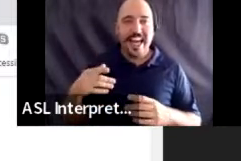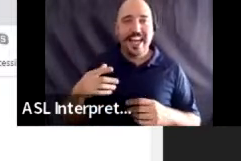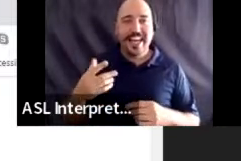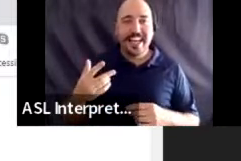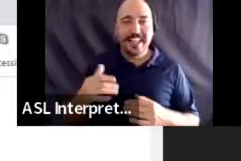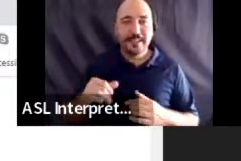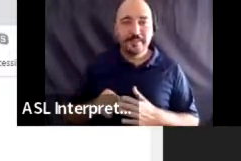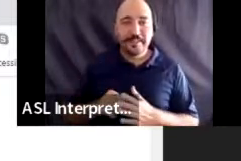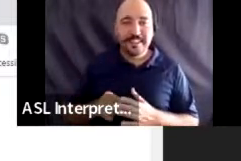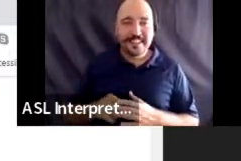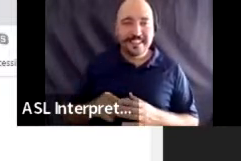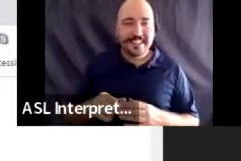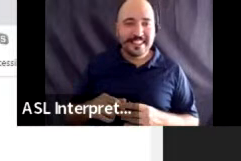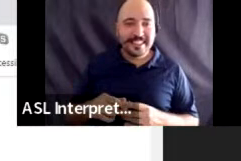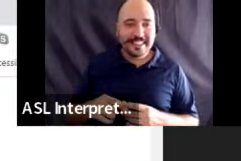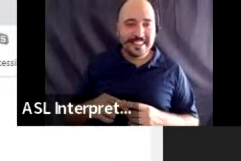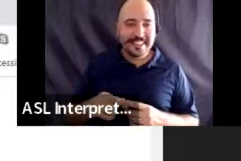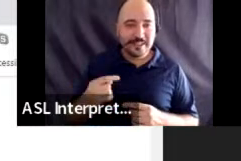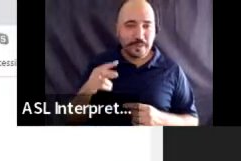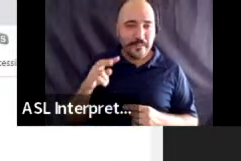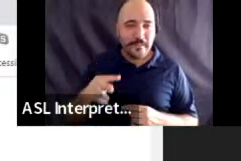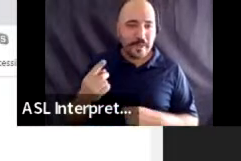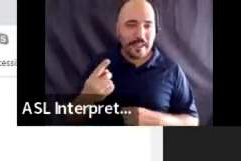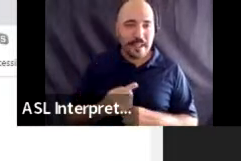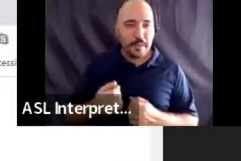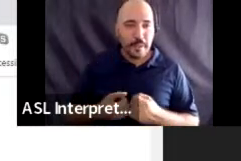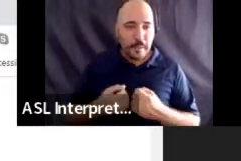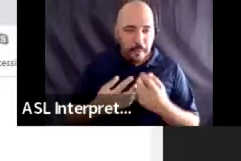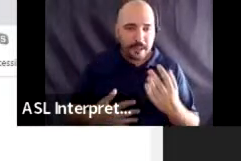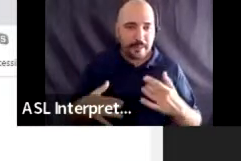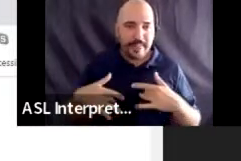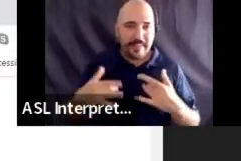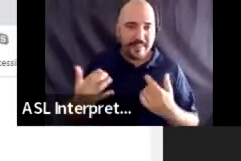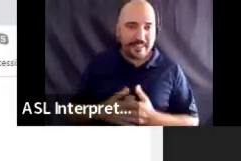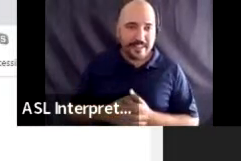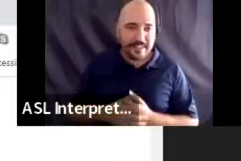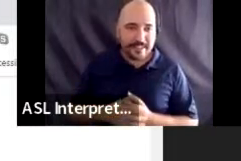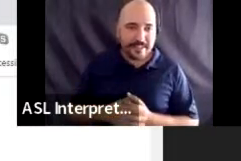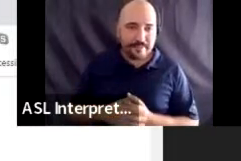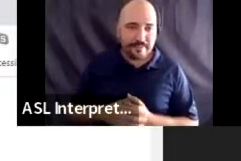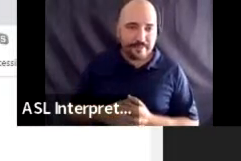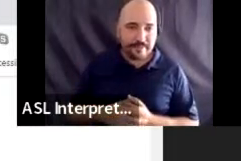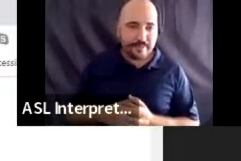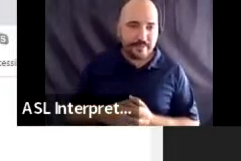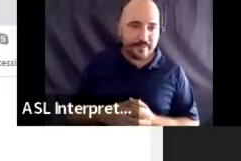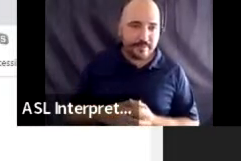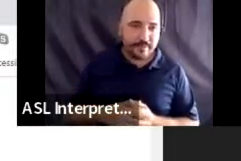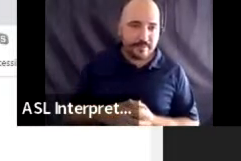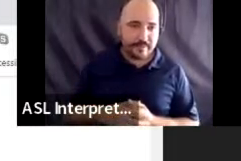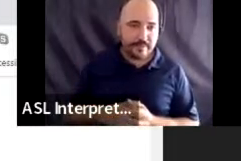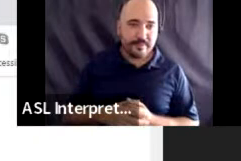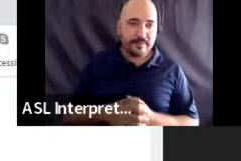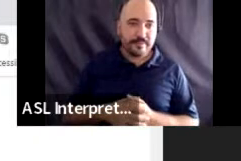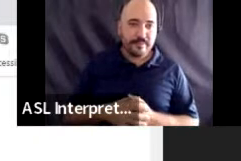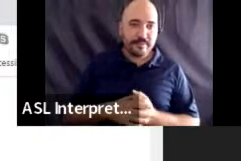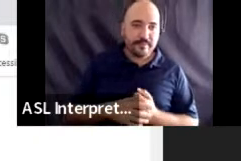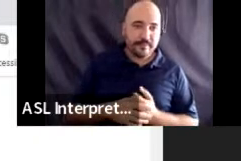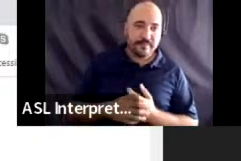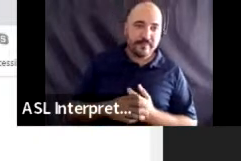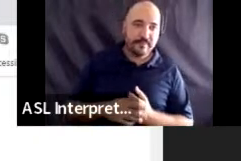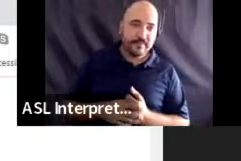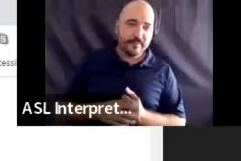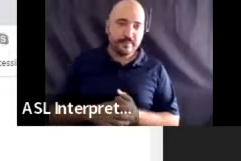Same page. Link. So let's try to view a day with multiple events. So I know ahead of time that December 10th does.